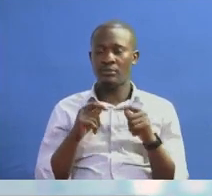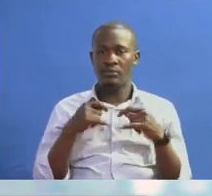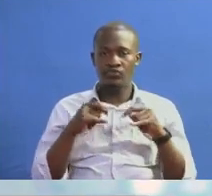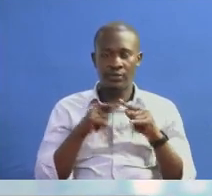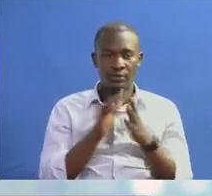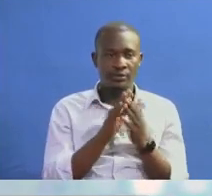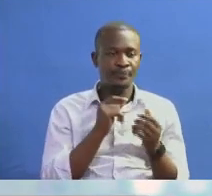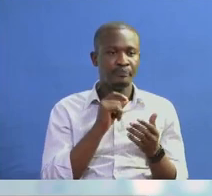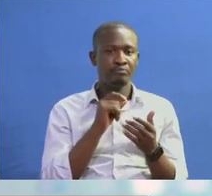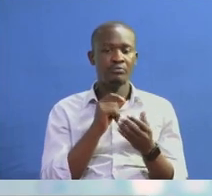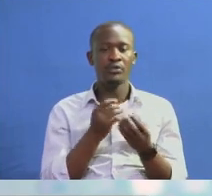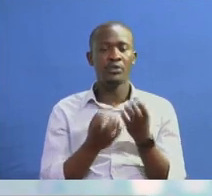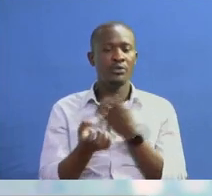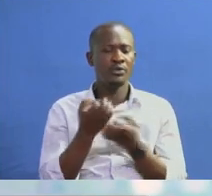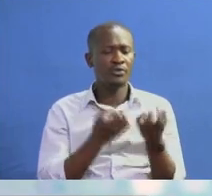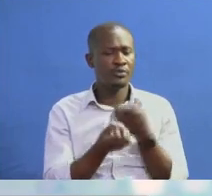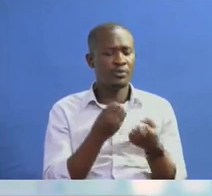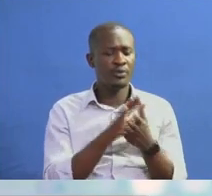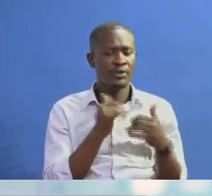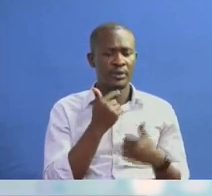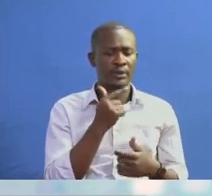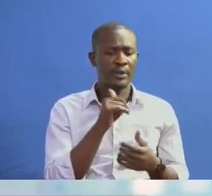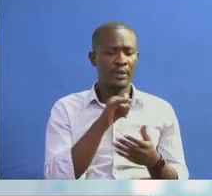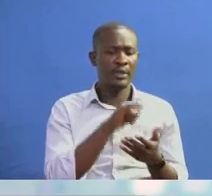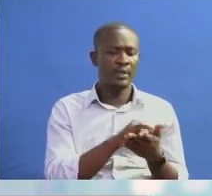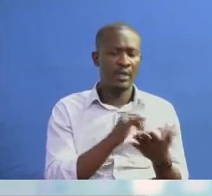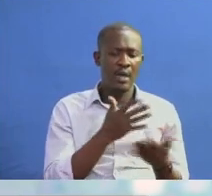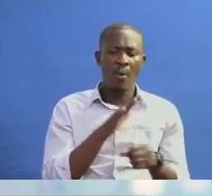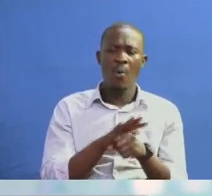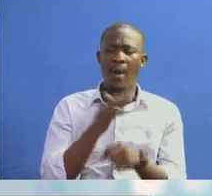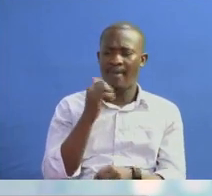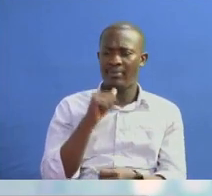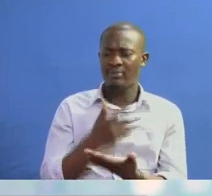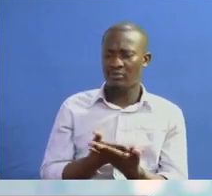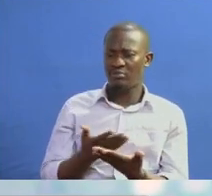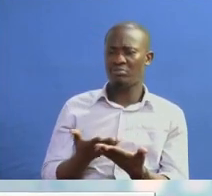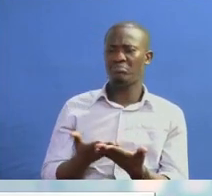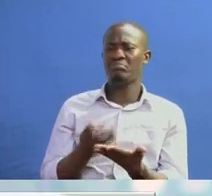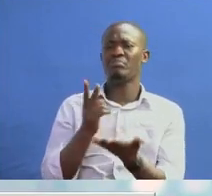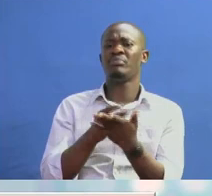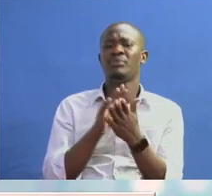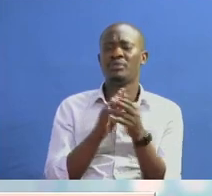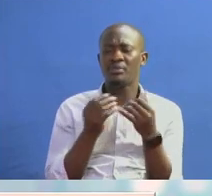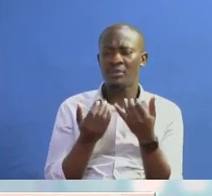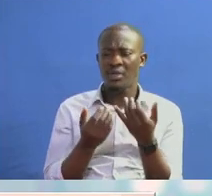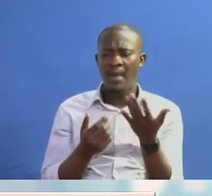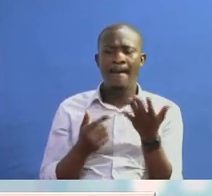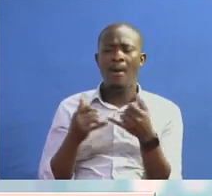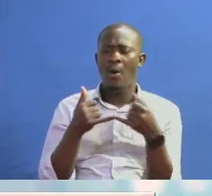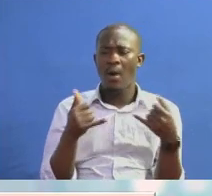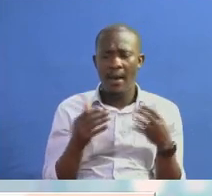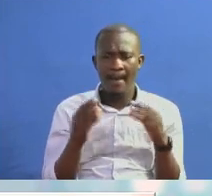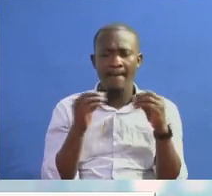so that I've seen so many people on social media saying like, why wouldn't they do on Zoom meeting? Like, because